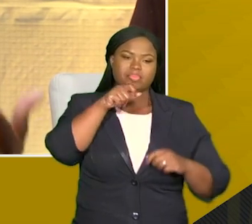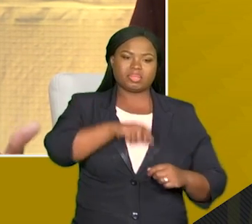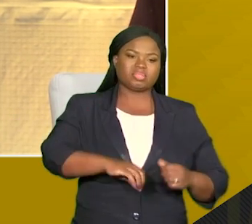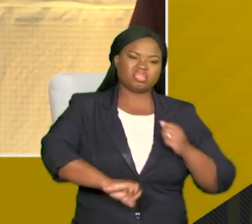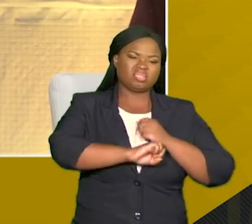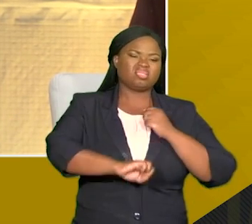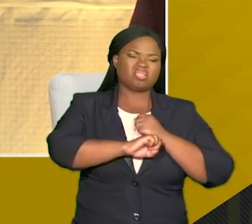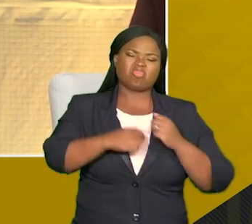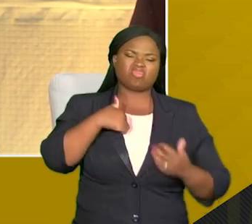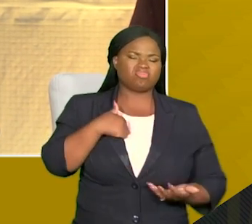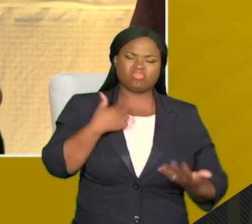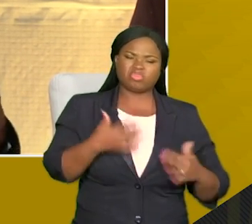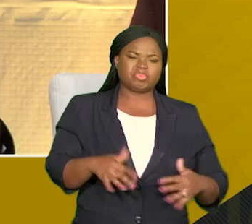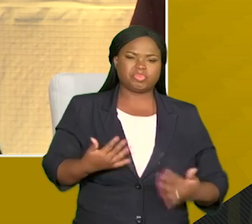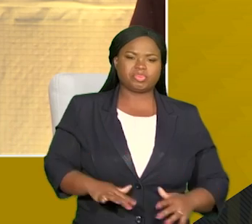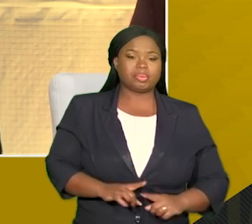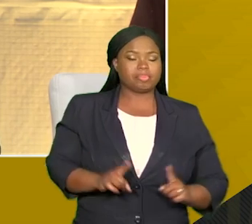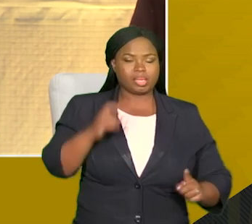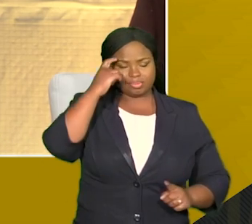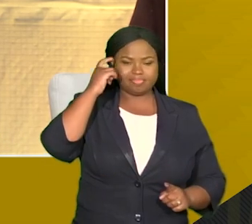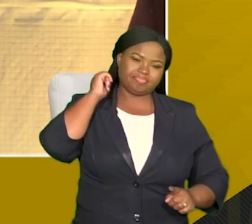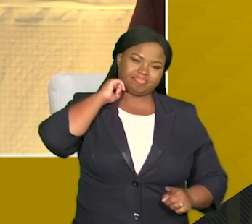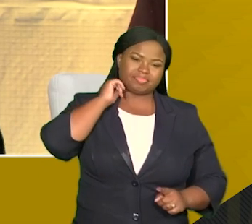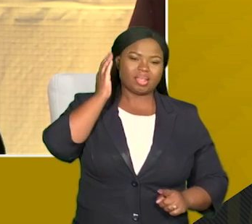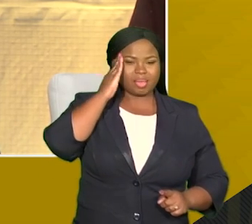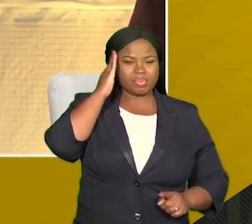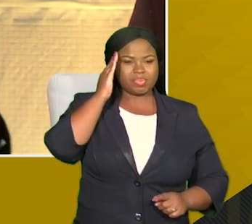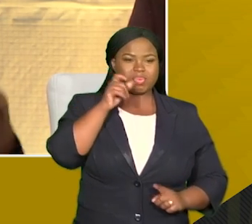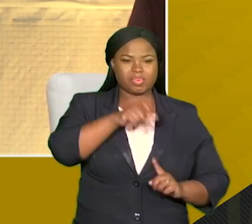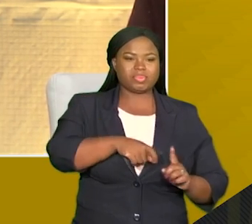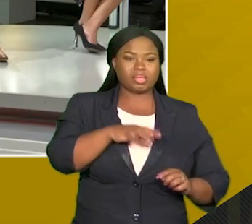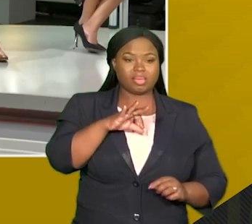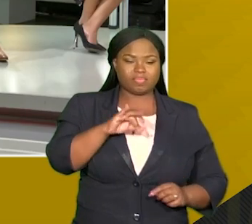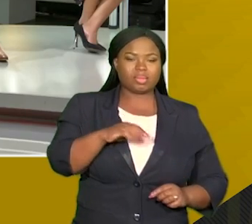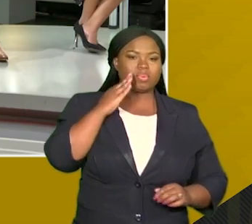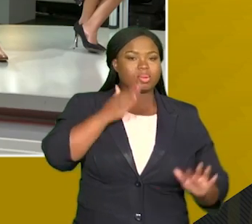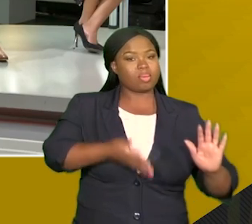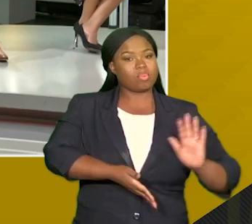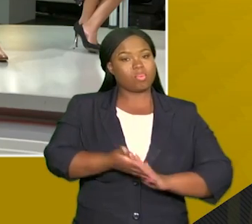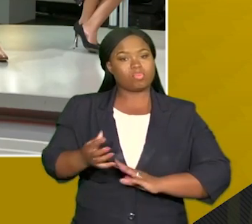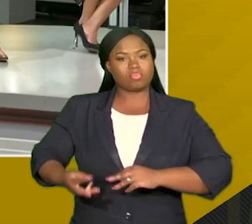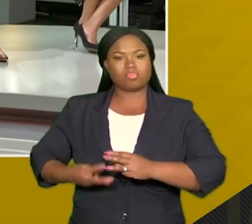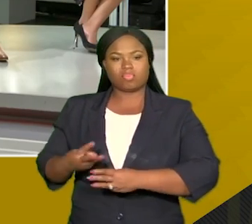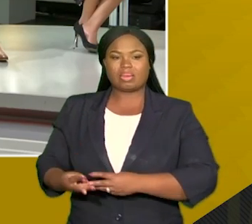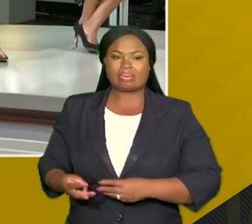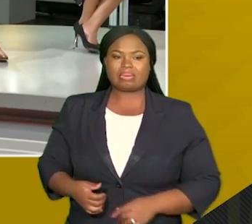me support and everything. But at the back of her mind, I can tell that this person each and every single day when I leave and go to